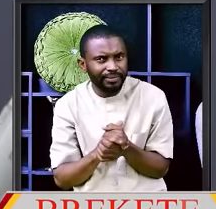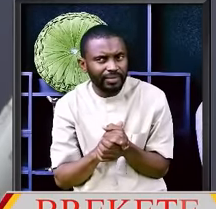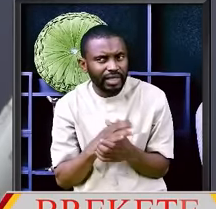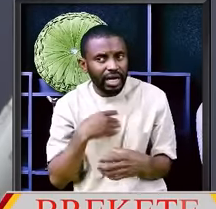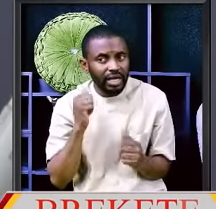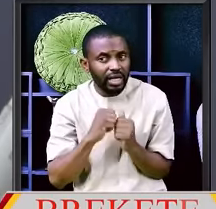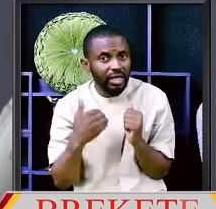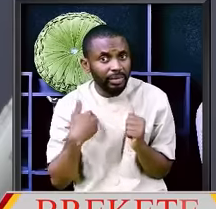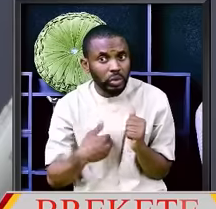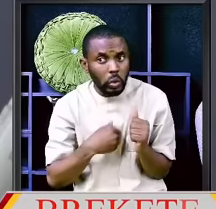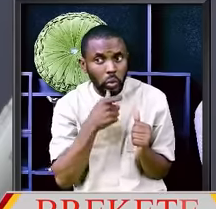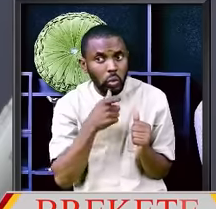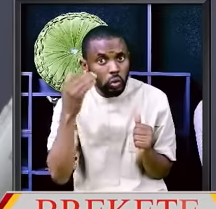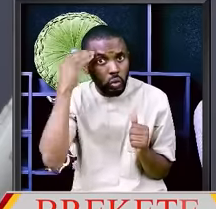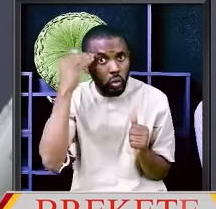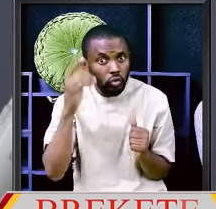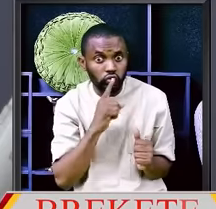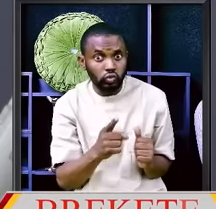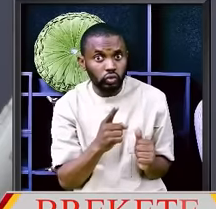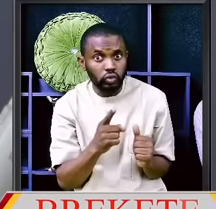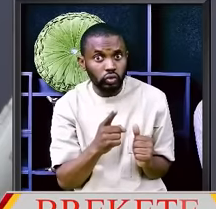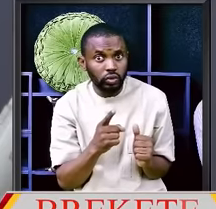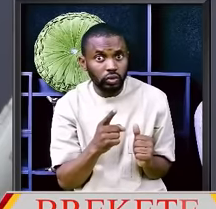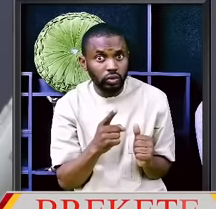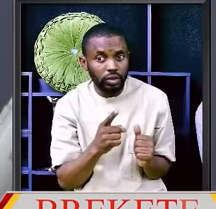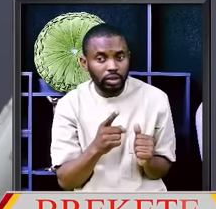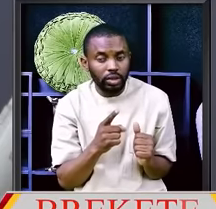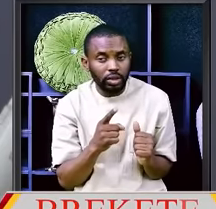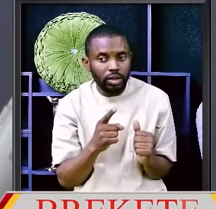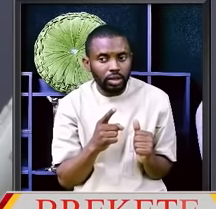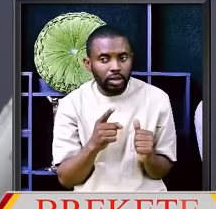And anybody will know the truth.